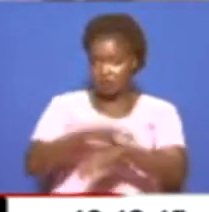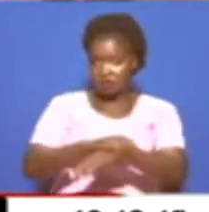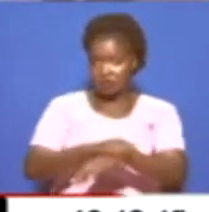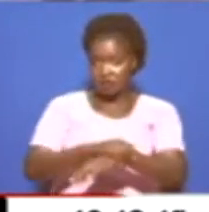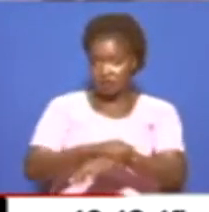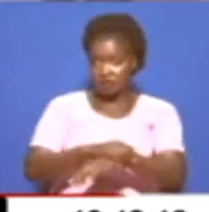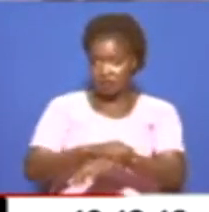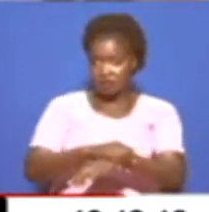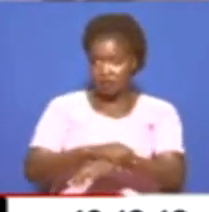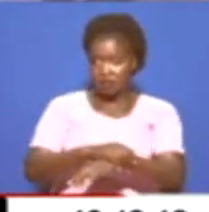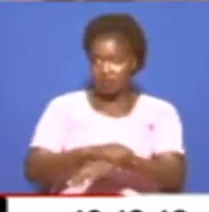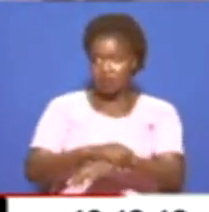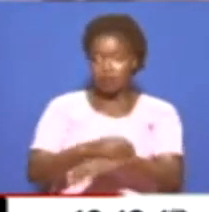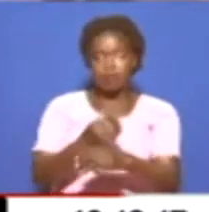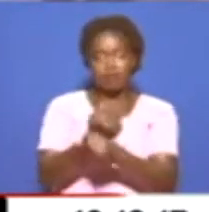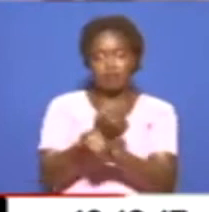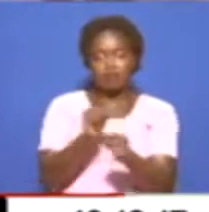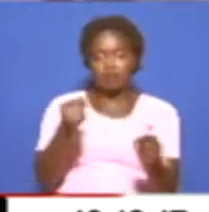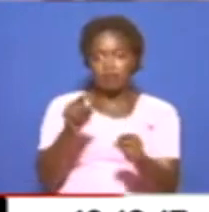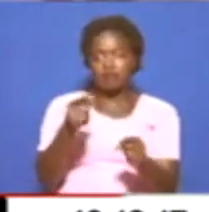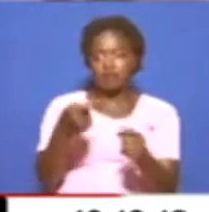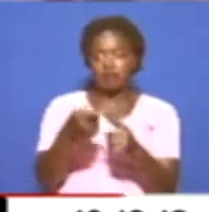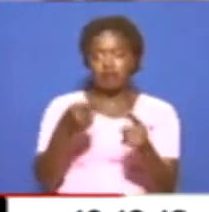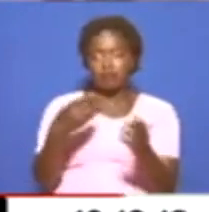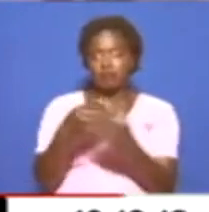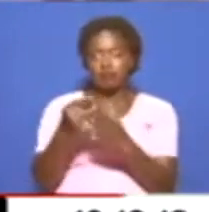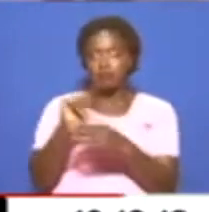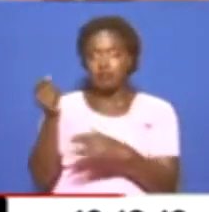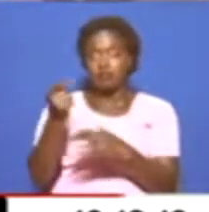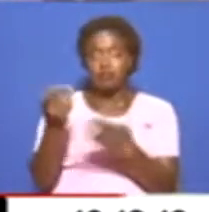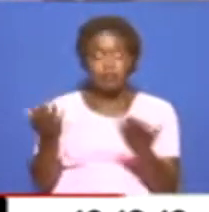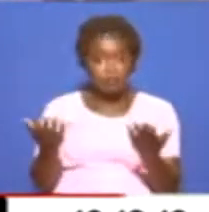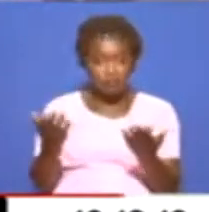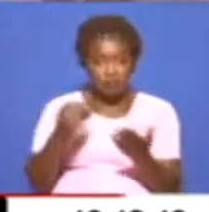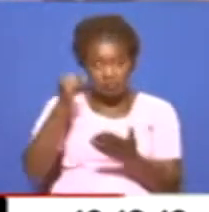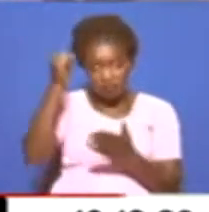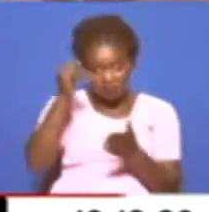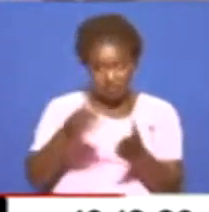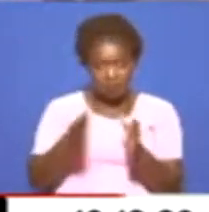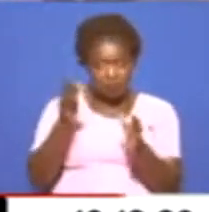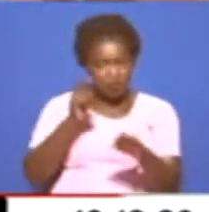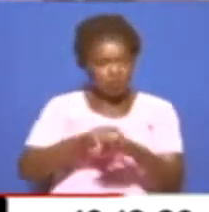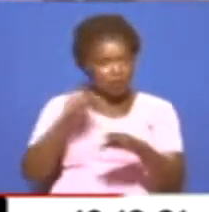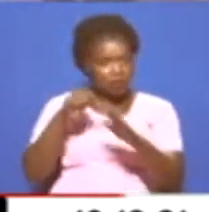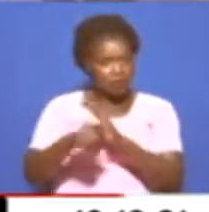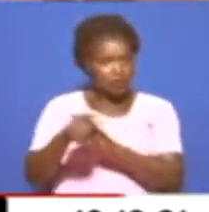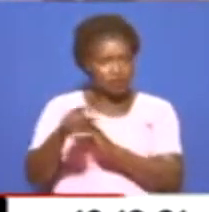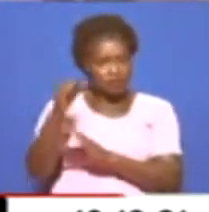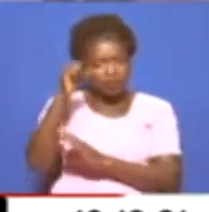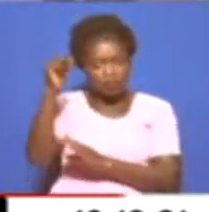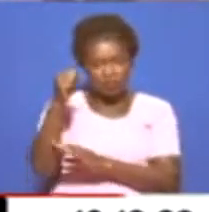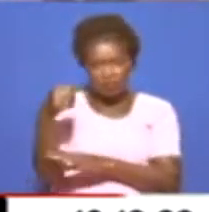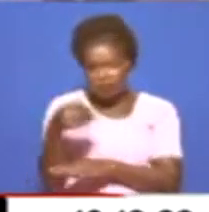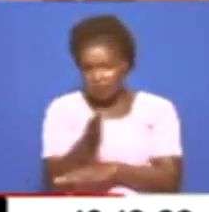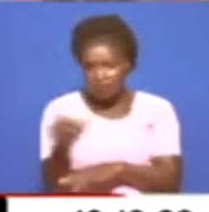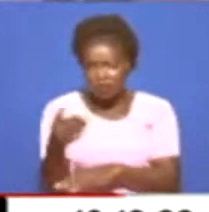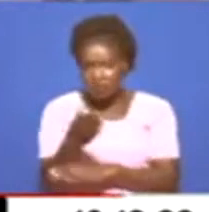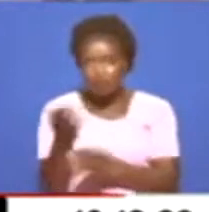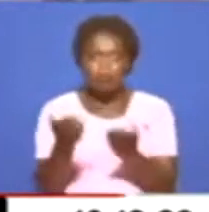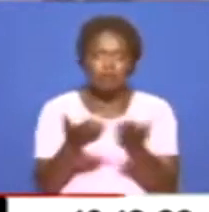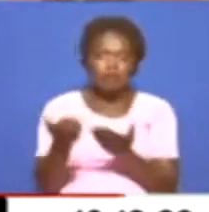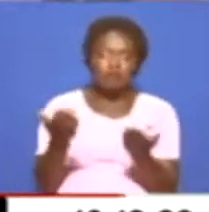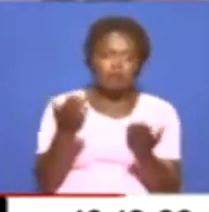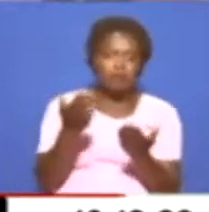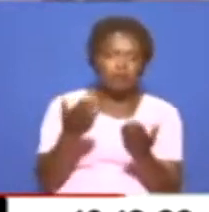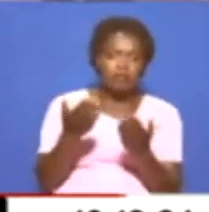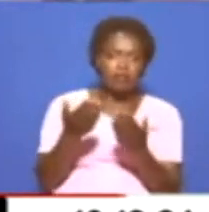money problems in Kenya, it has always been the political path. That is, once you get into politics, fishy business, black market, such things,